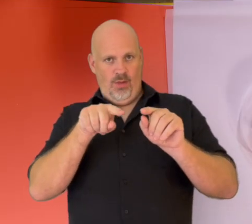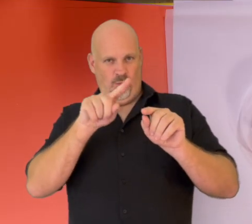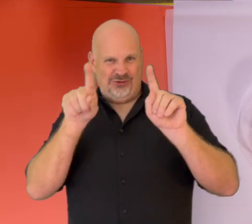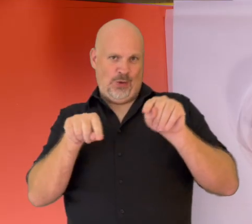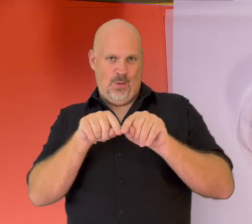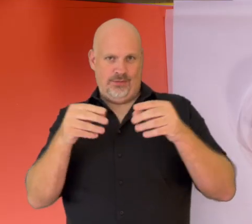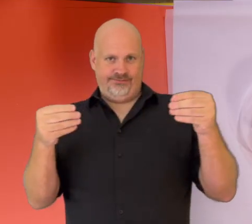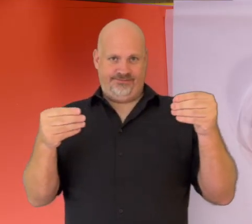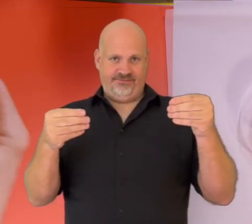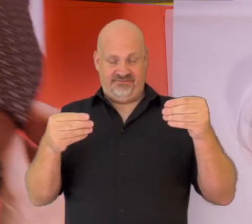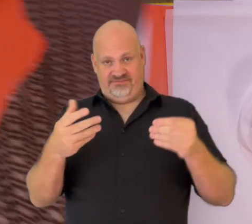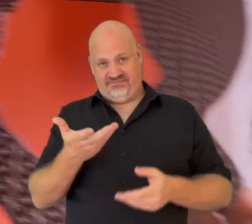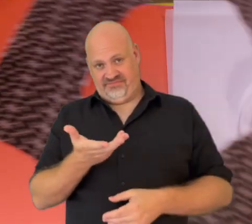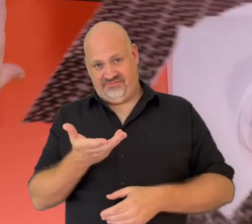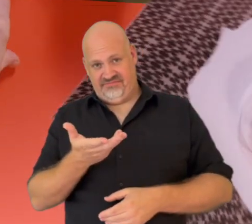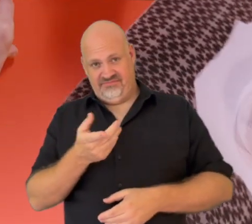I suppose